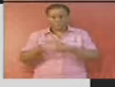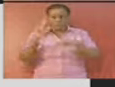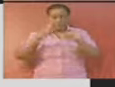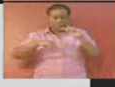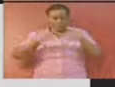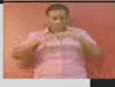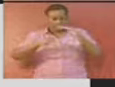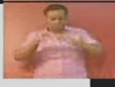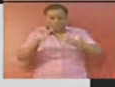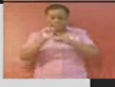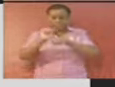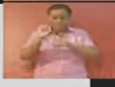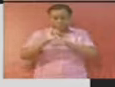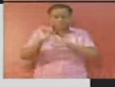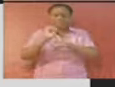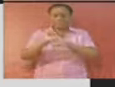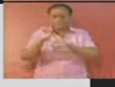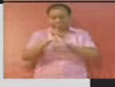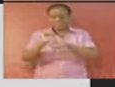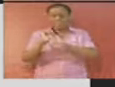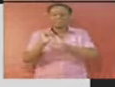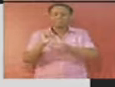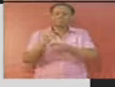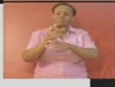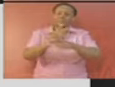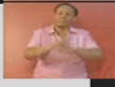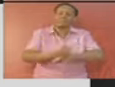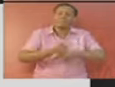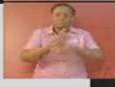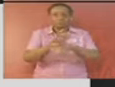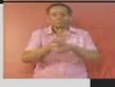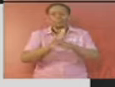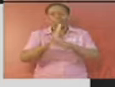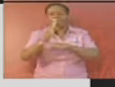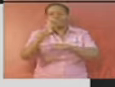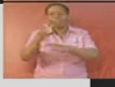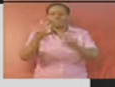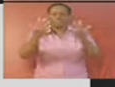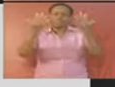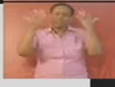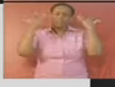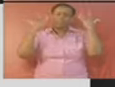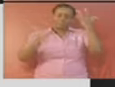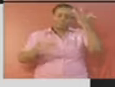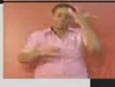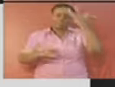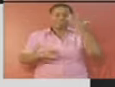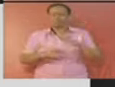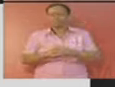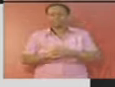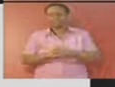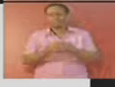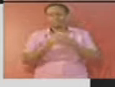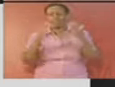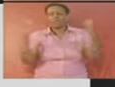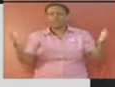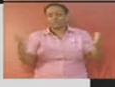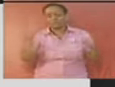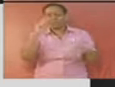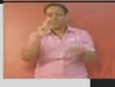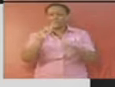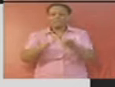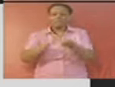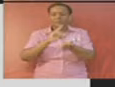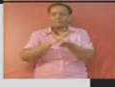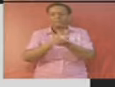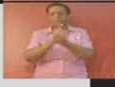ICUs. Our deaths will go up, and many people will spend Christmas in hospital.